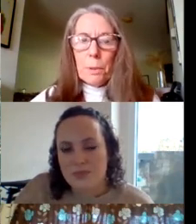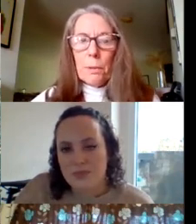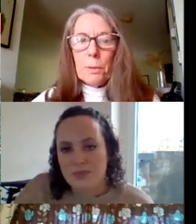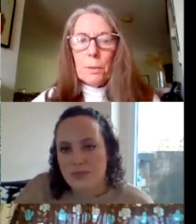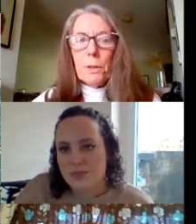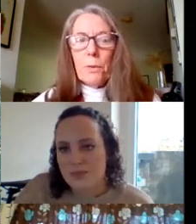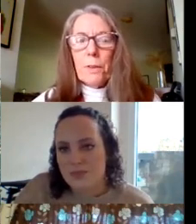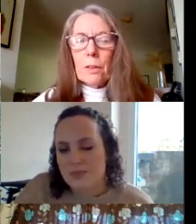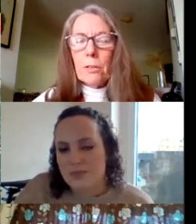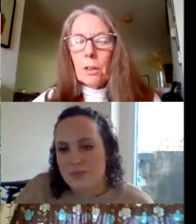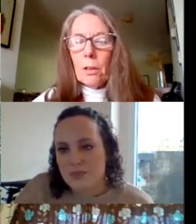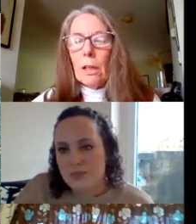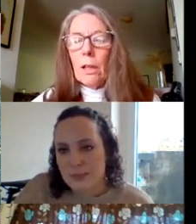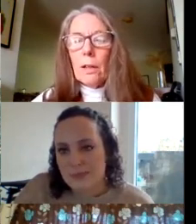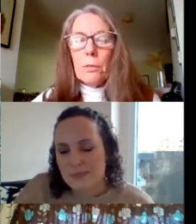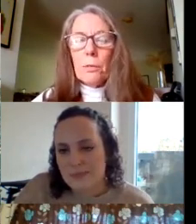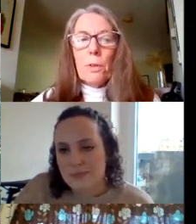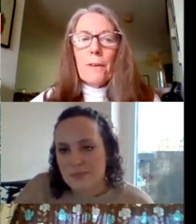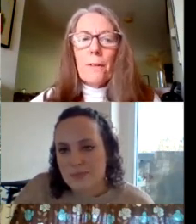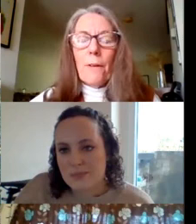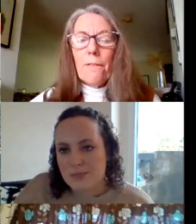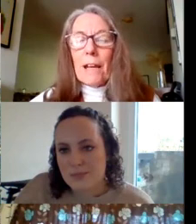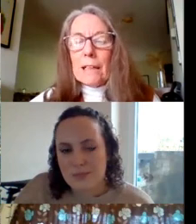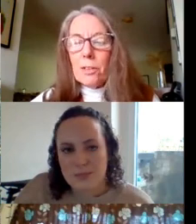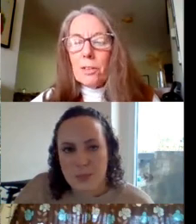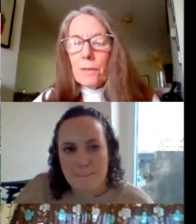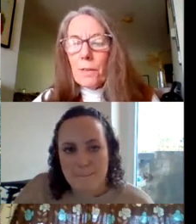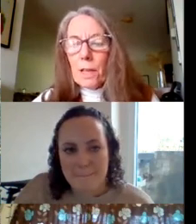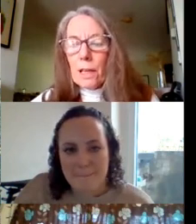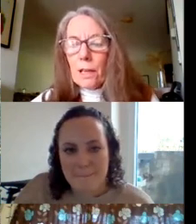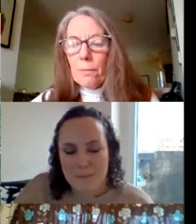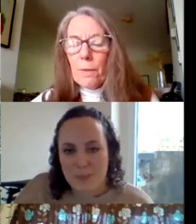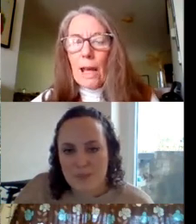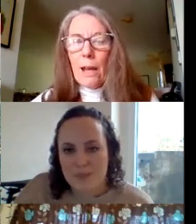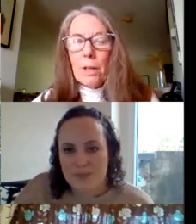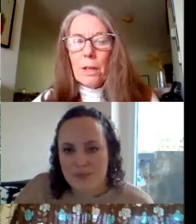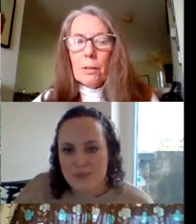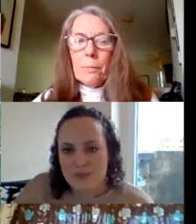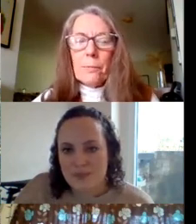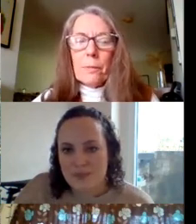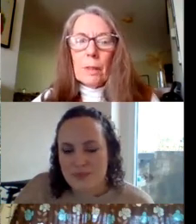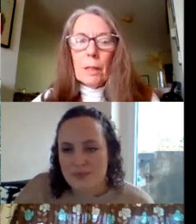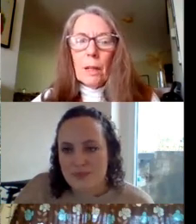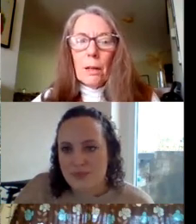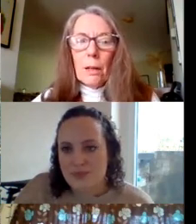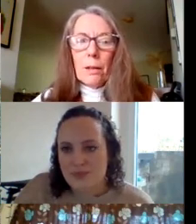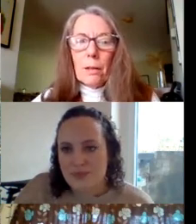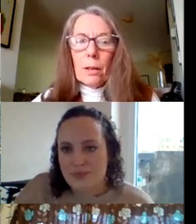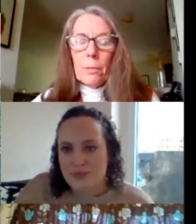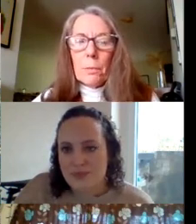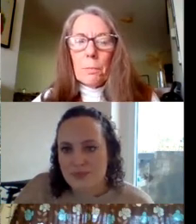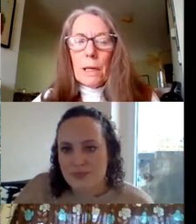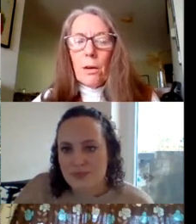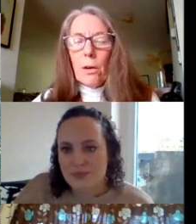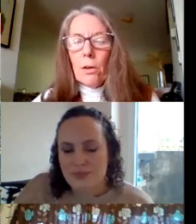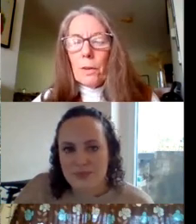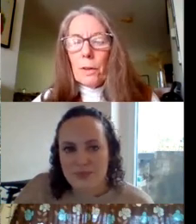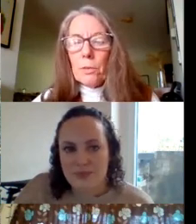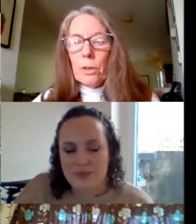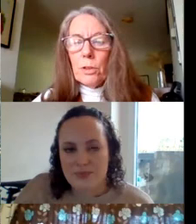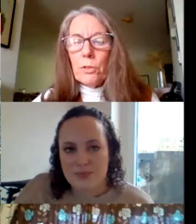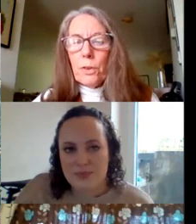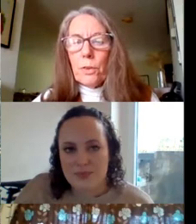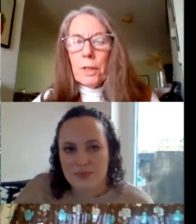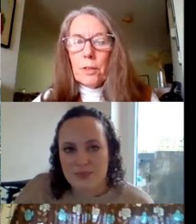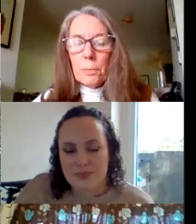had a purpose-built theatre that was one of the finest in the area. And it was a big hall that